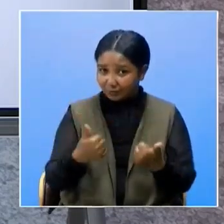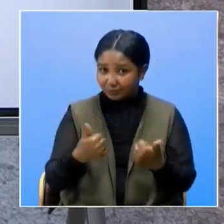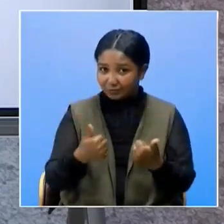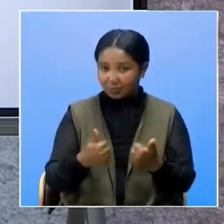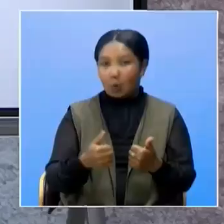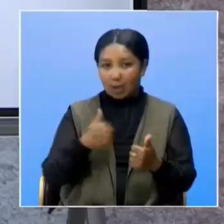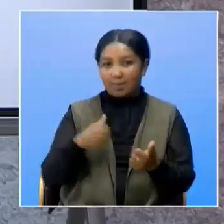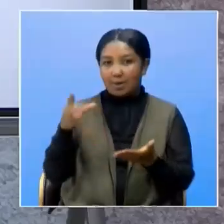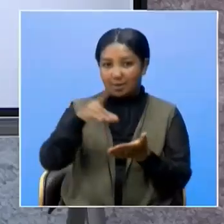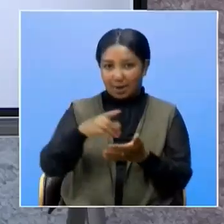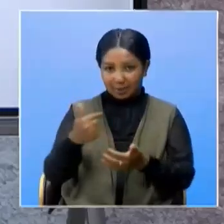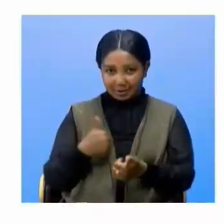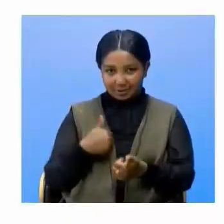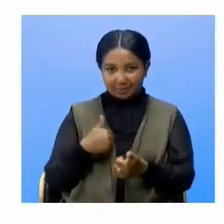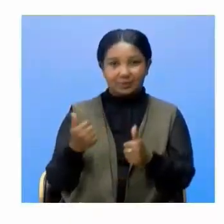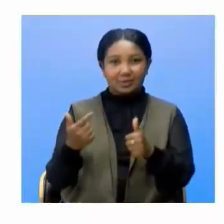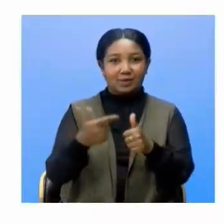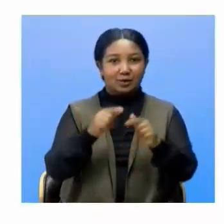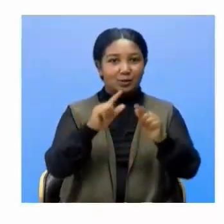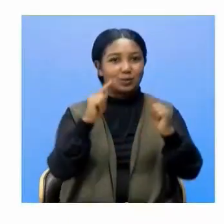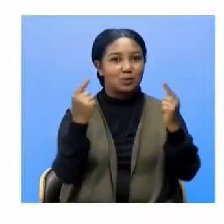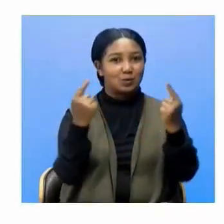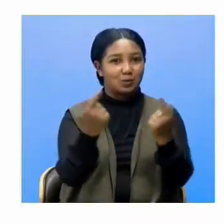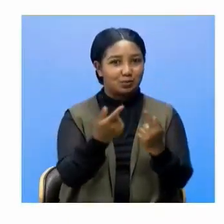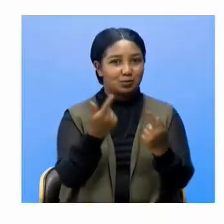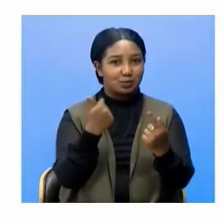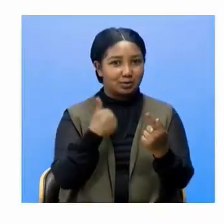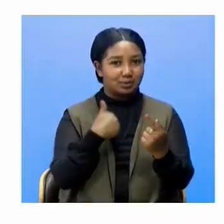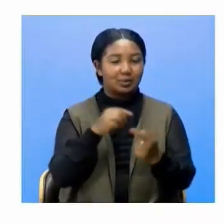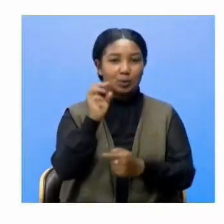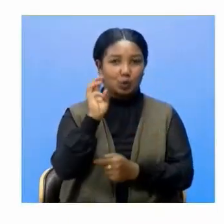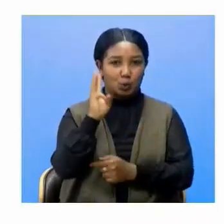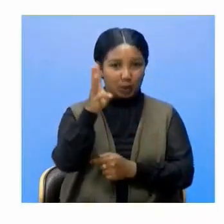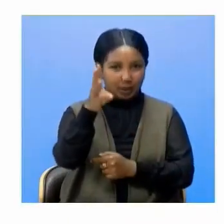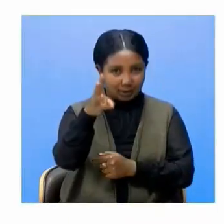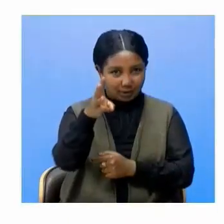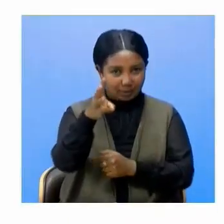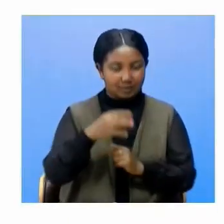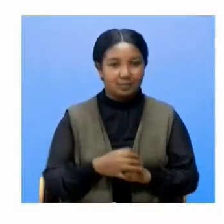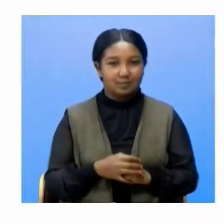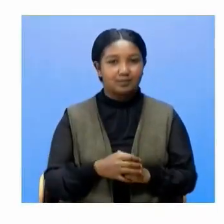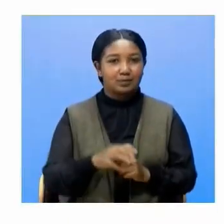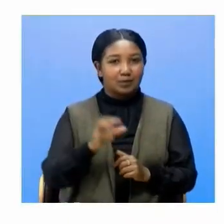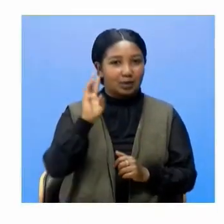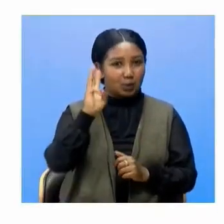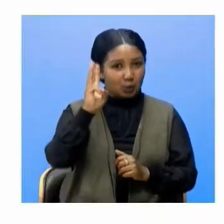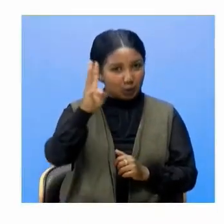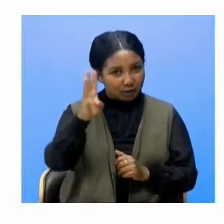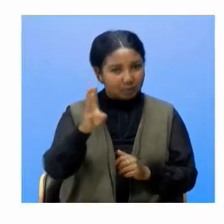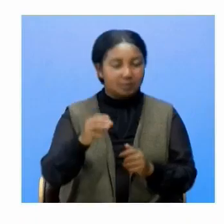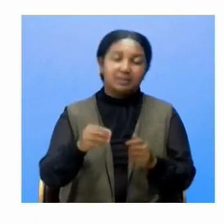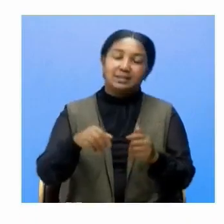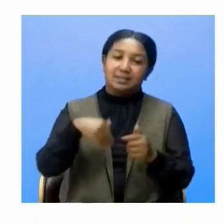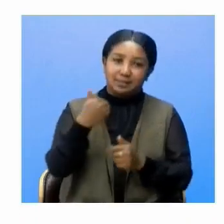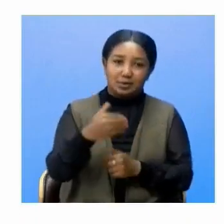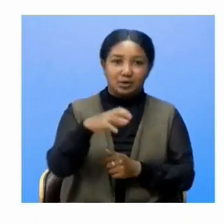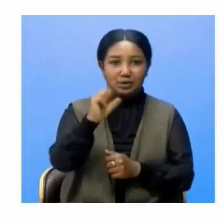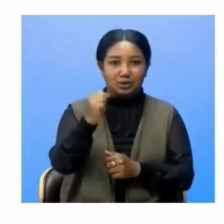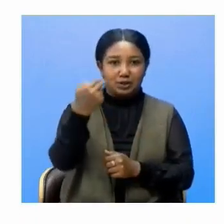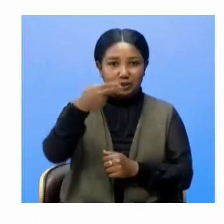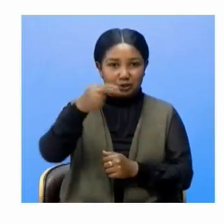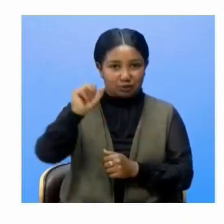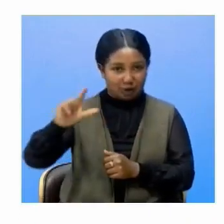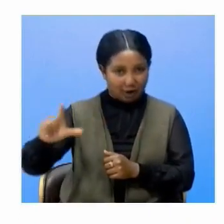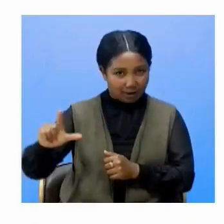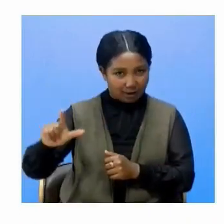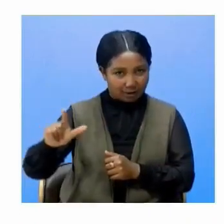you. The first group that we have seen was will and shall, yeah?